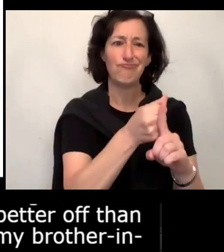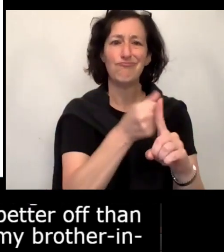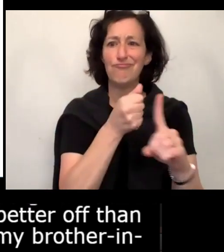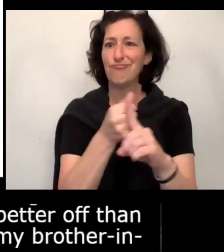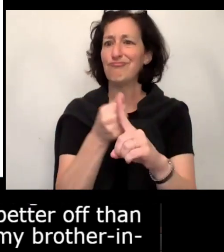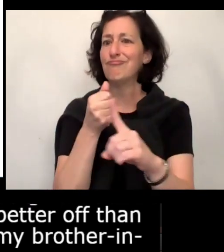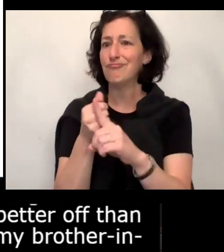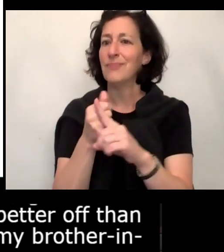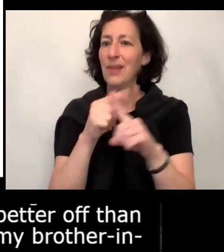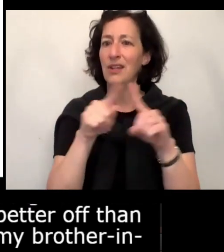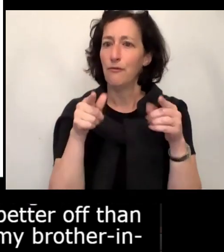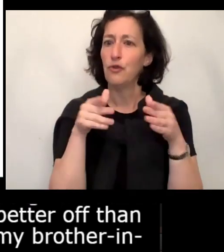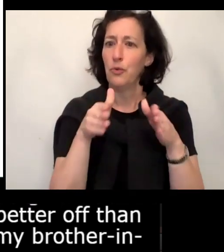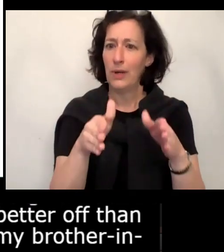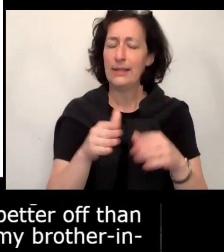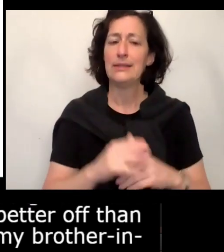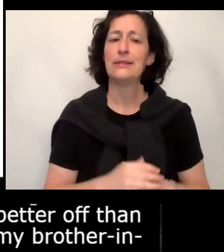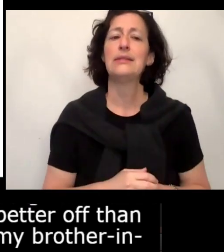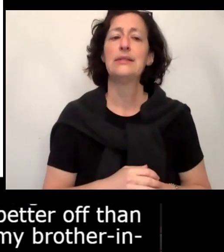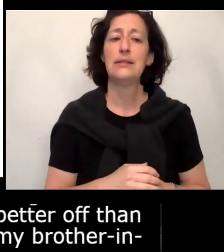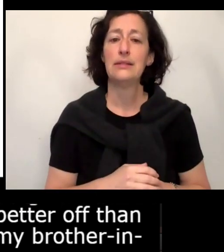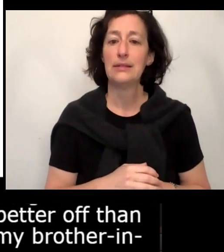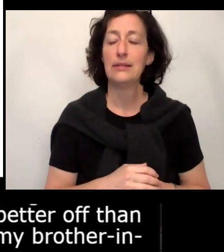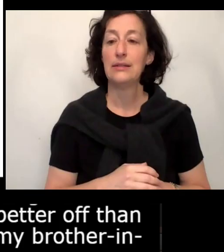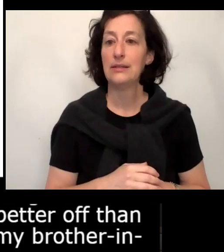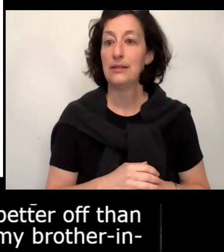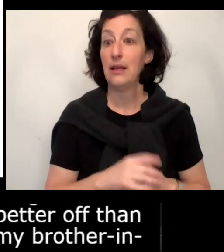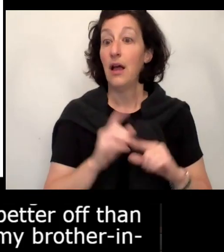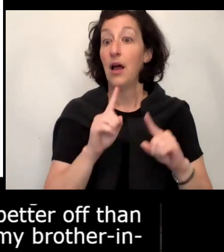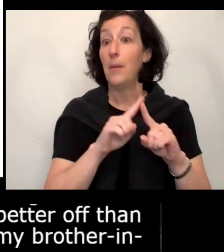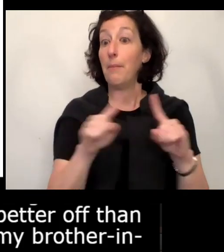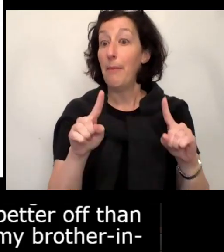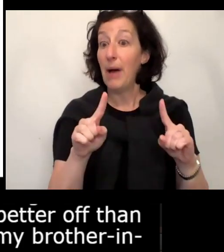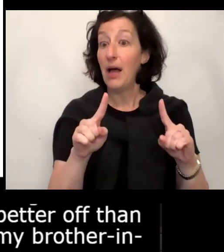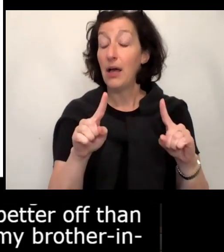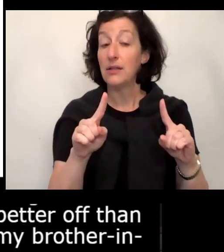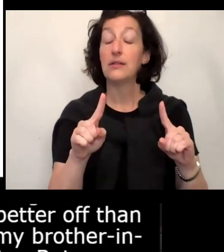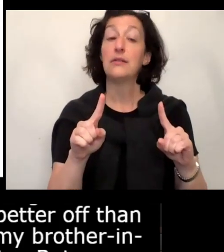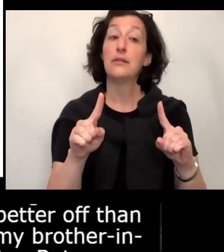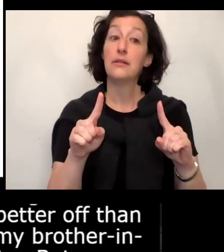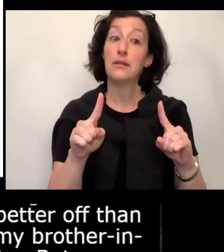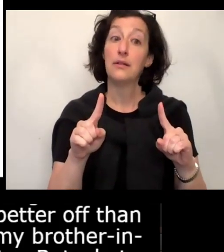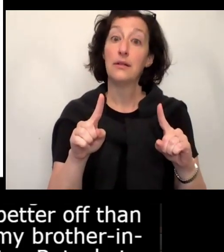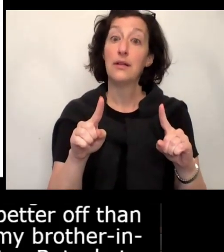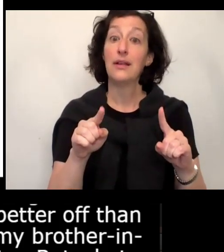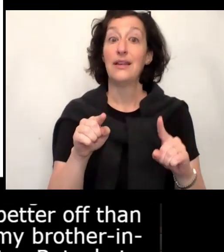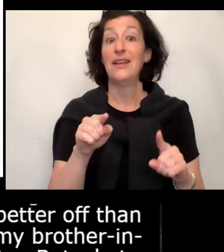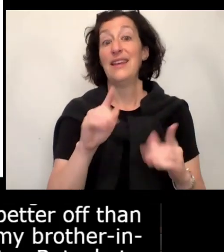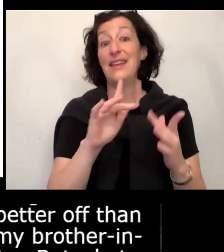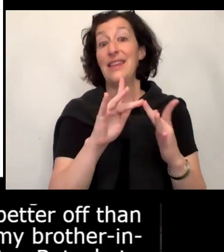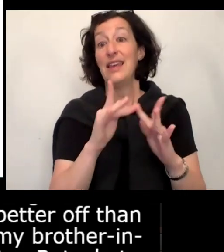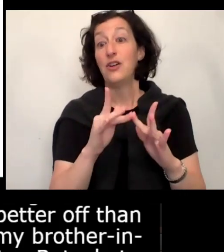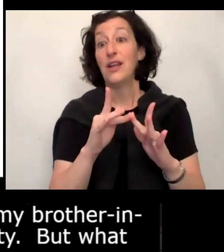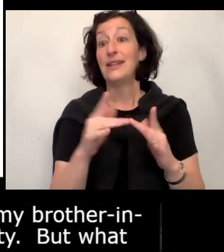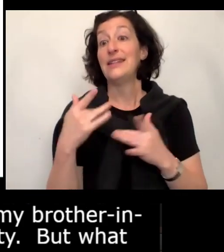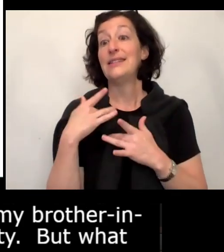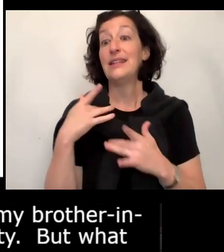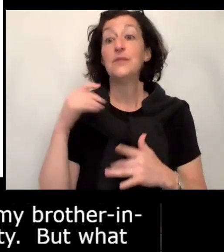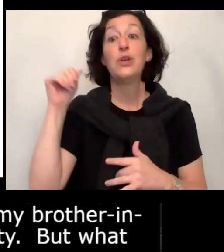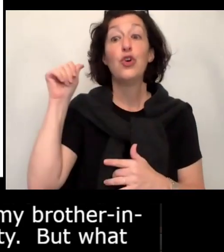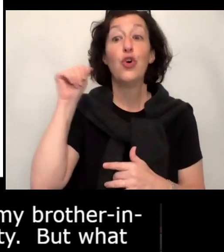disability, but in what is inherently an audio-visual medium, and as